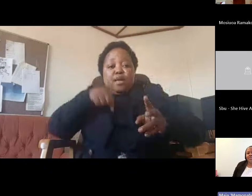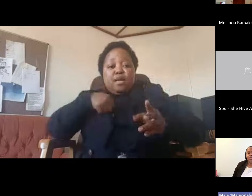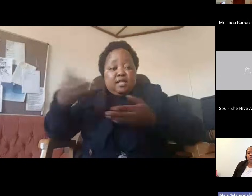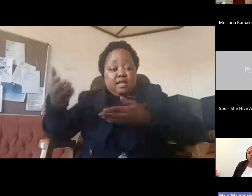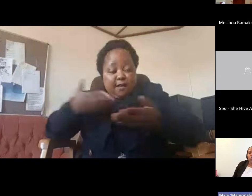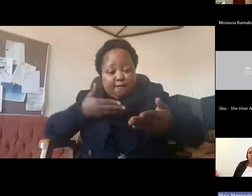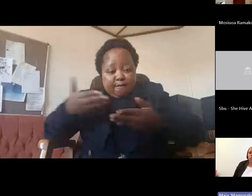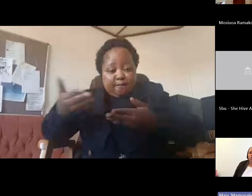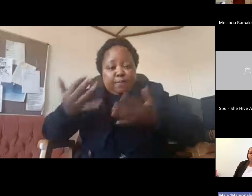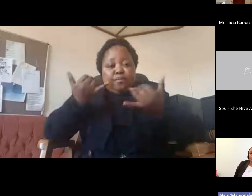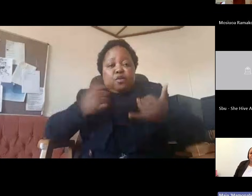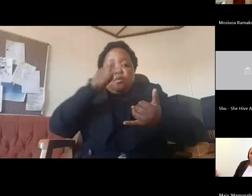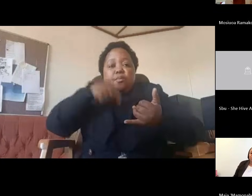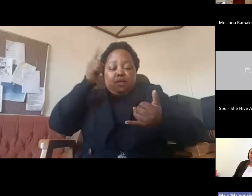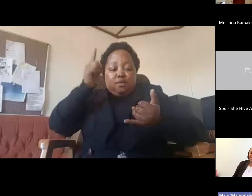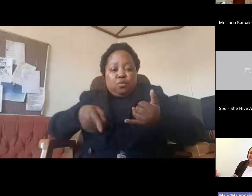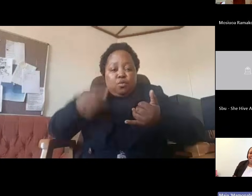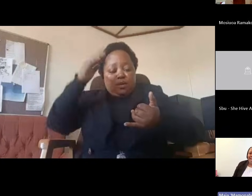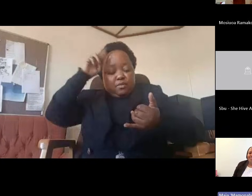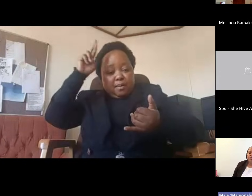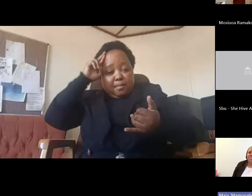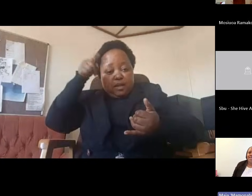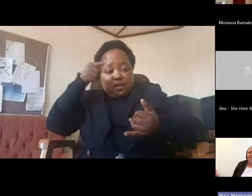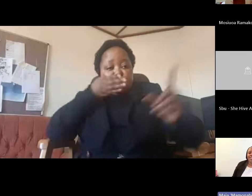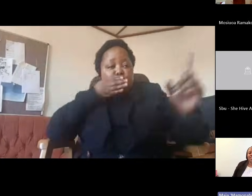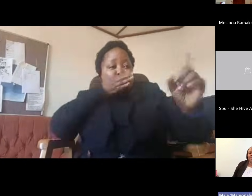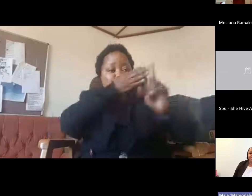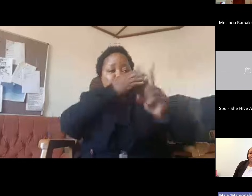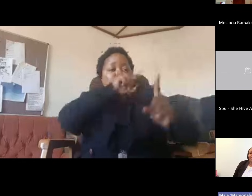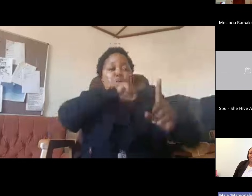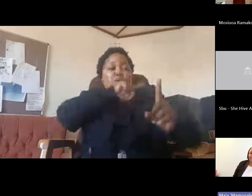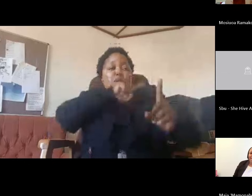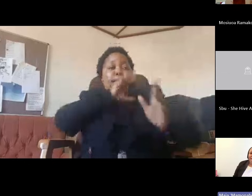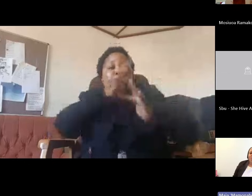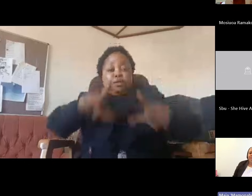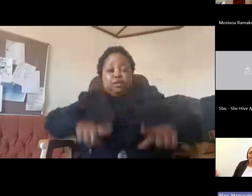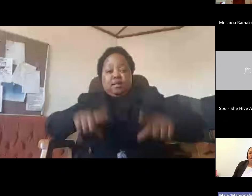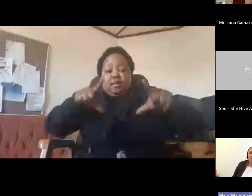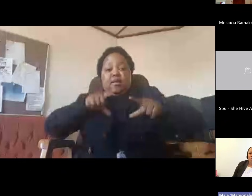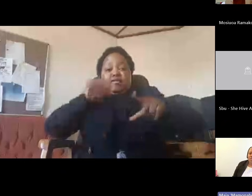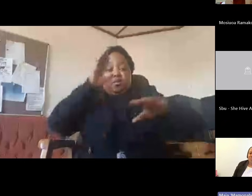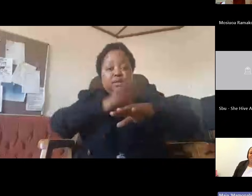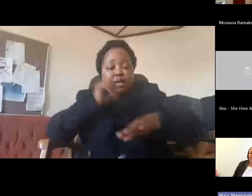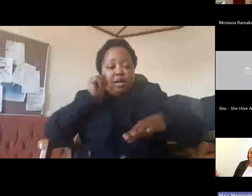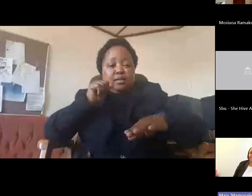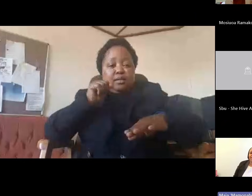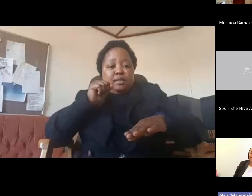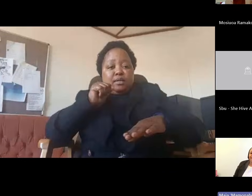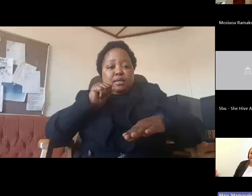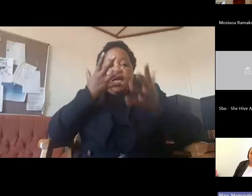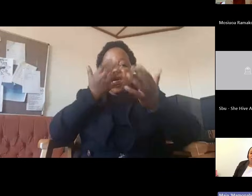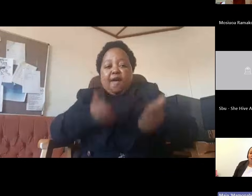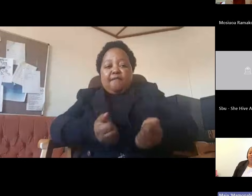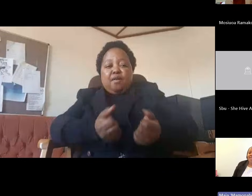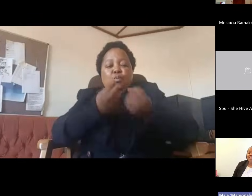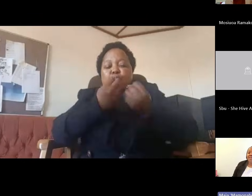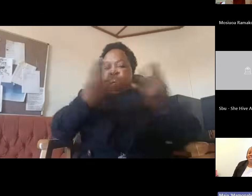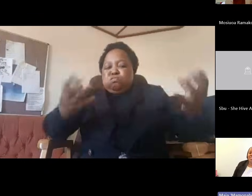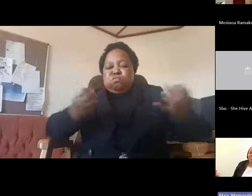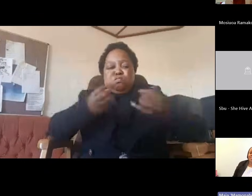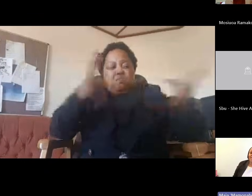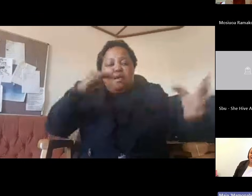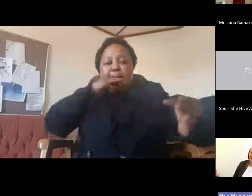circle back to this goal because the lives we touch carry a lot of meaning and all